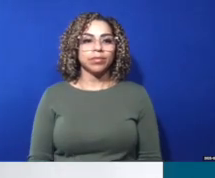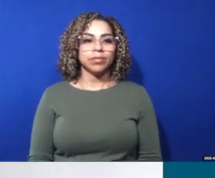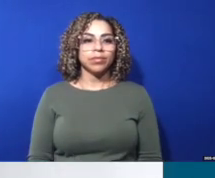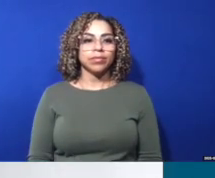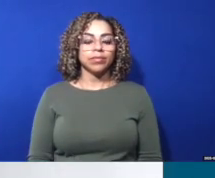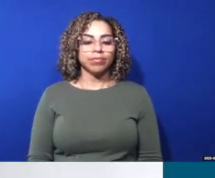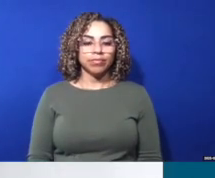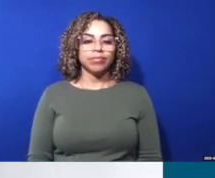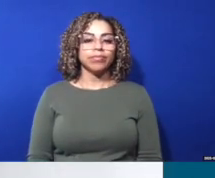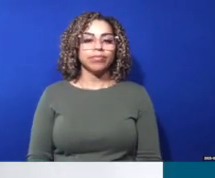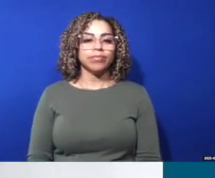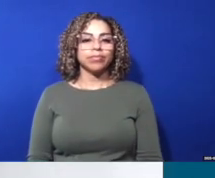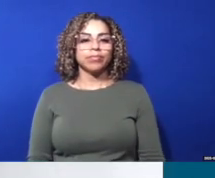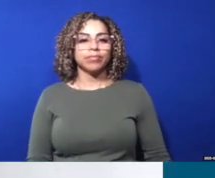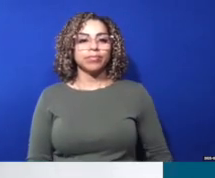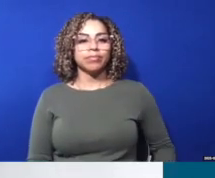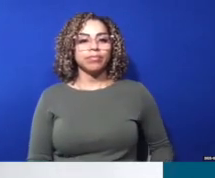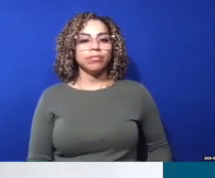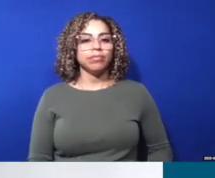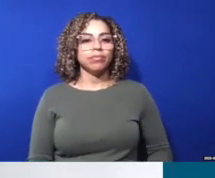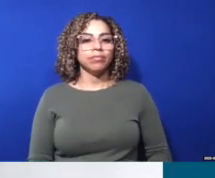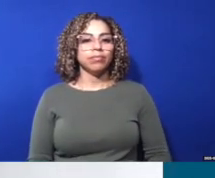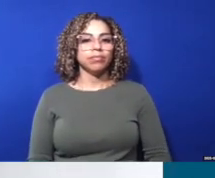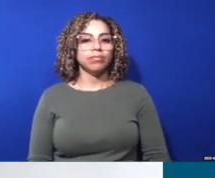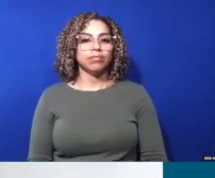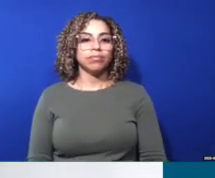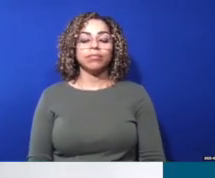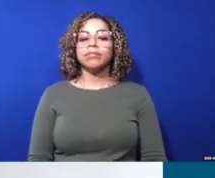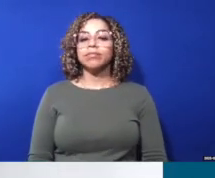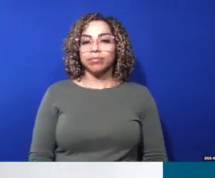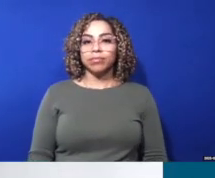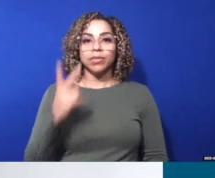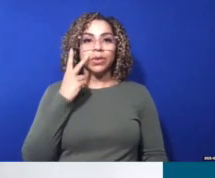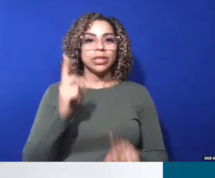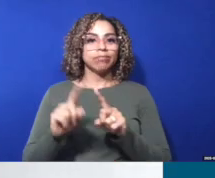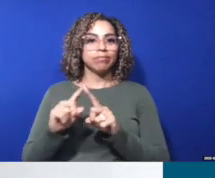Next, thanks. So this slide provides several ways to connect with